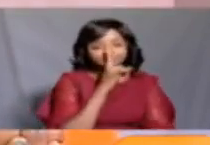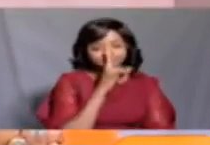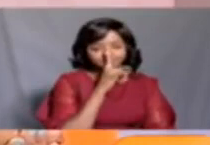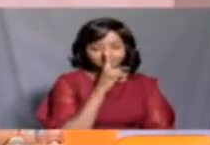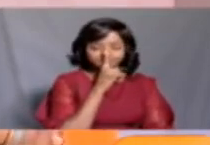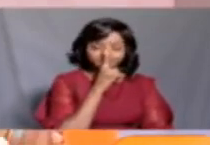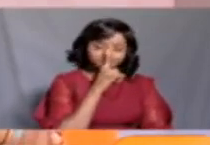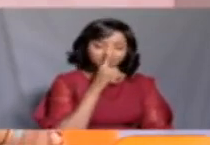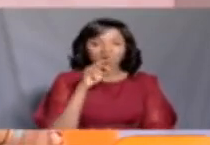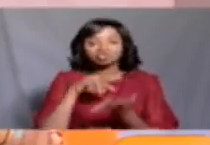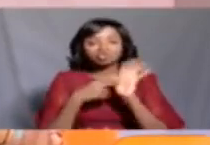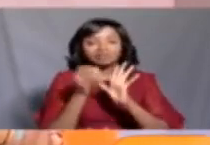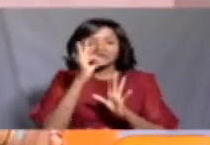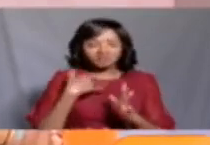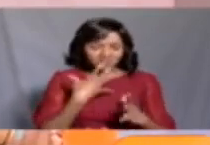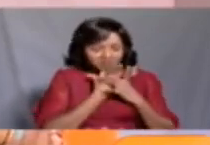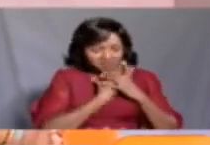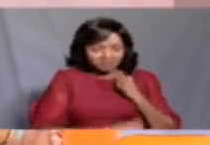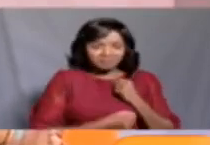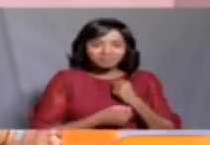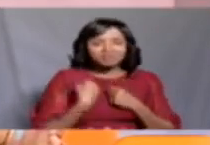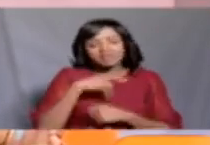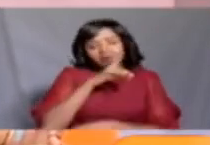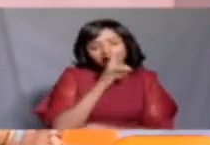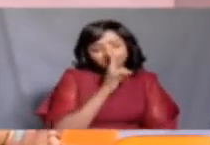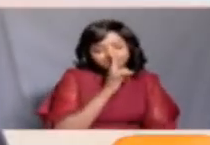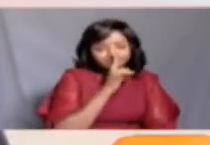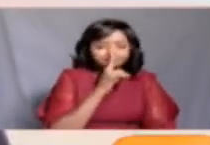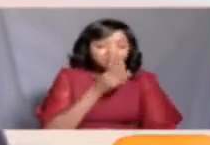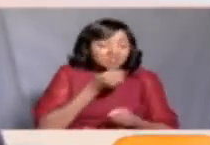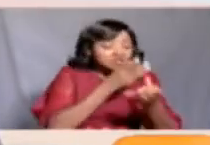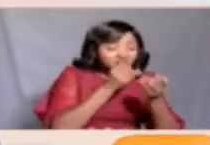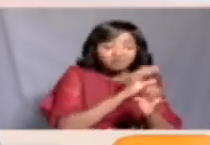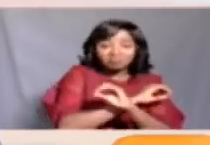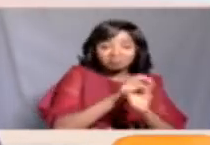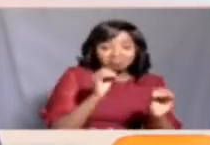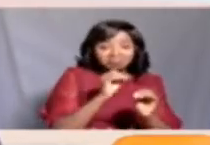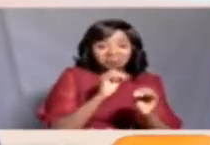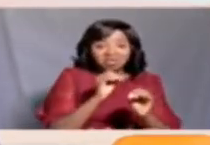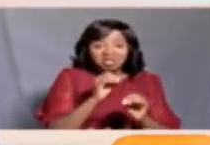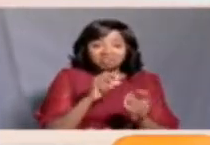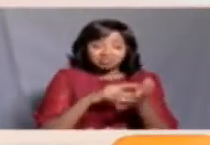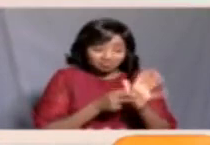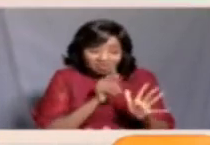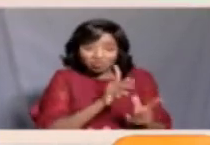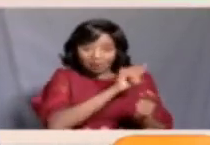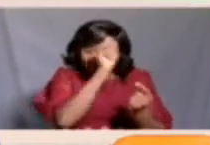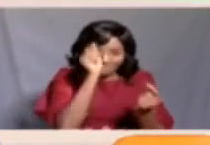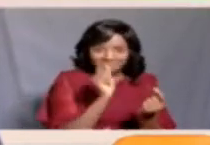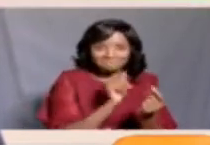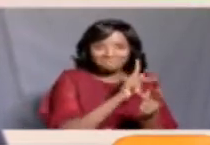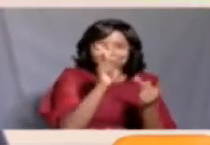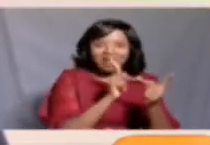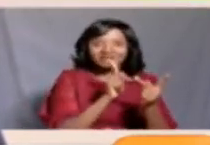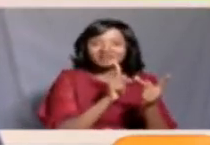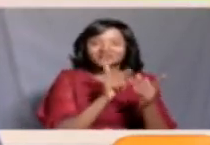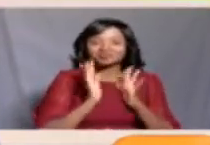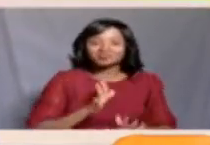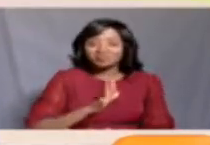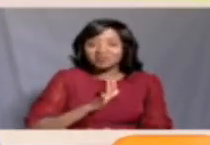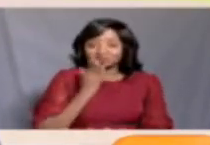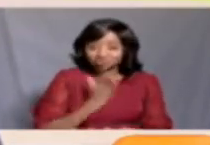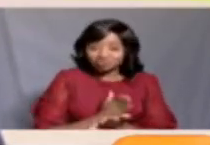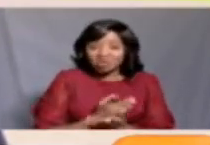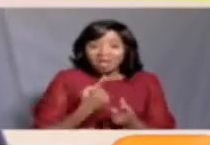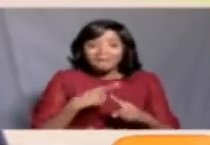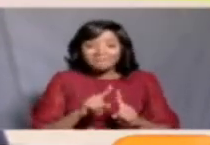and you're keeping to yourself, you're a perfect woman, isn't it? And if you're aggressive as a man, and if the culture says that men have to be aggressive and